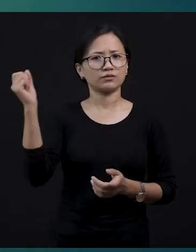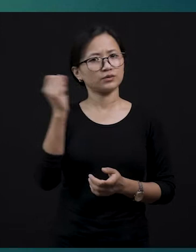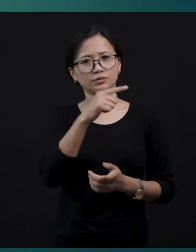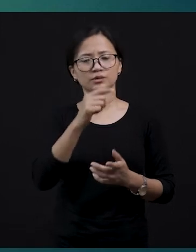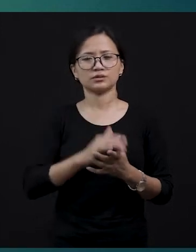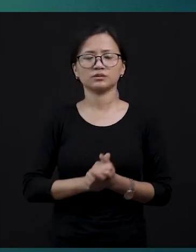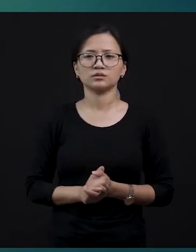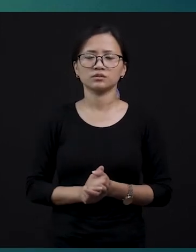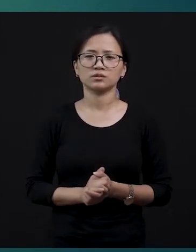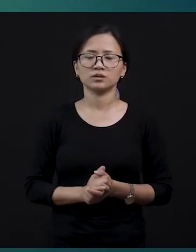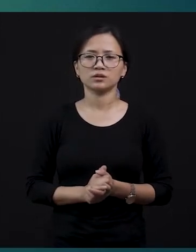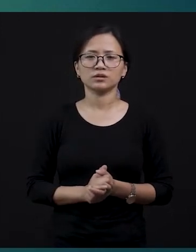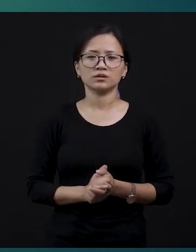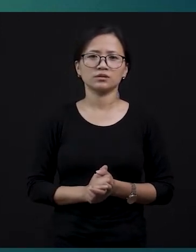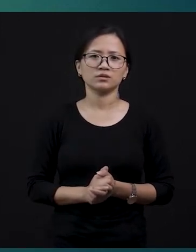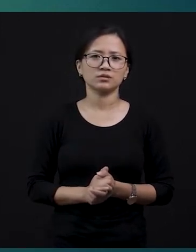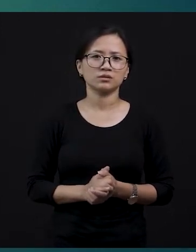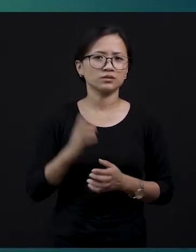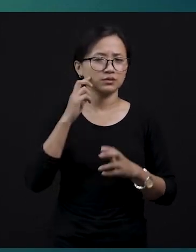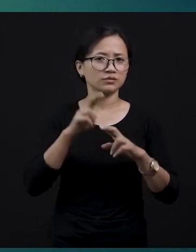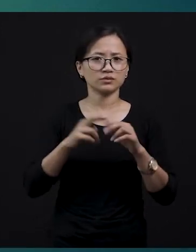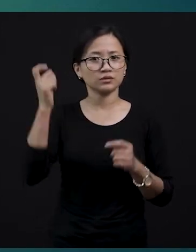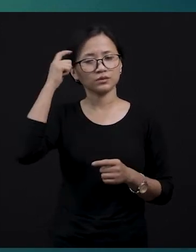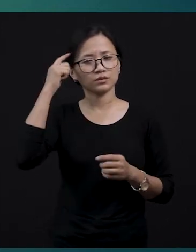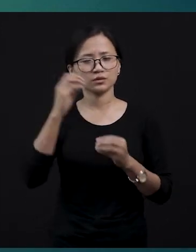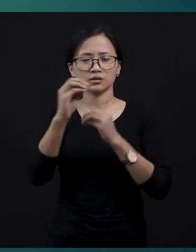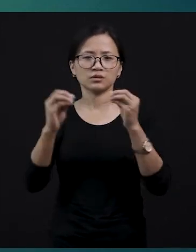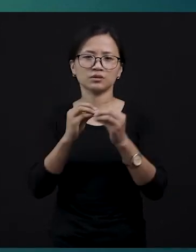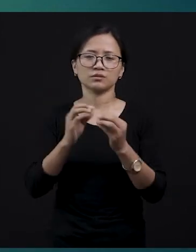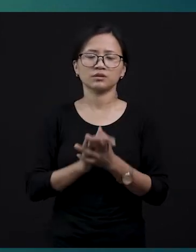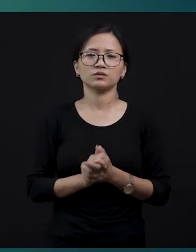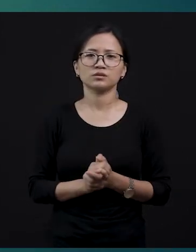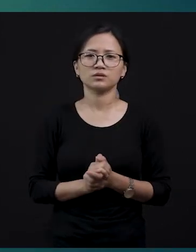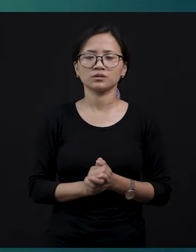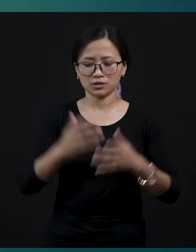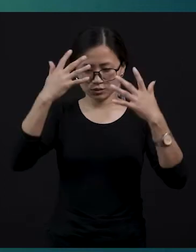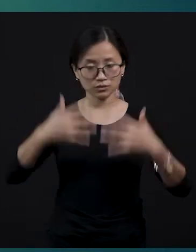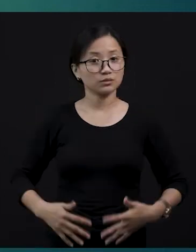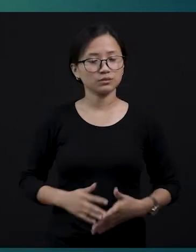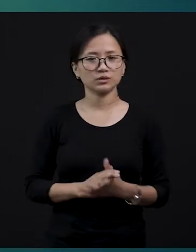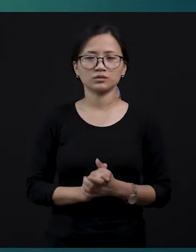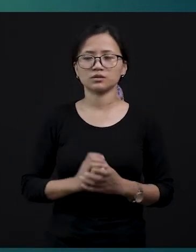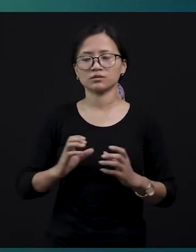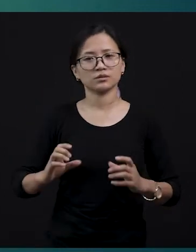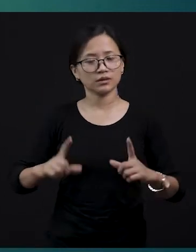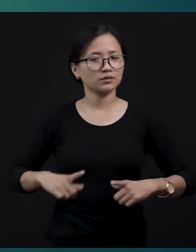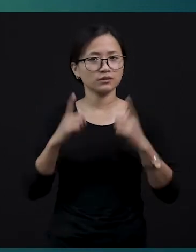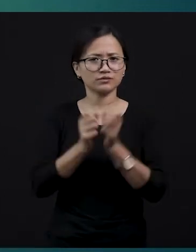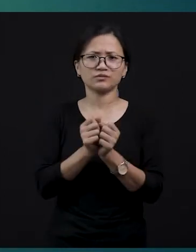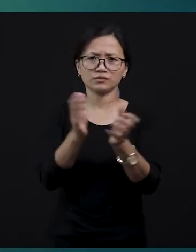okay? And in that case, if we think about that, we know that human beings cannot live without water,